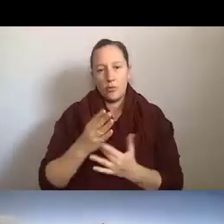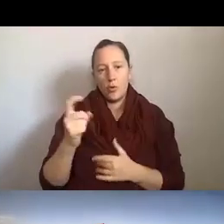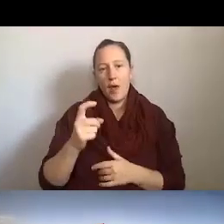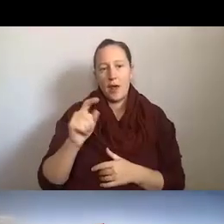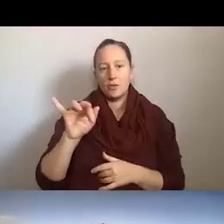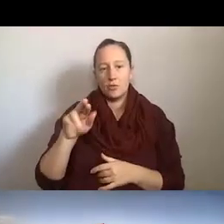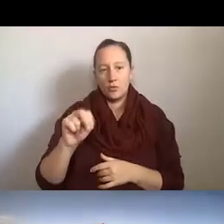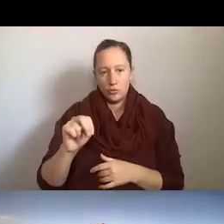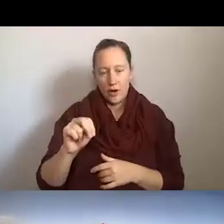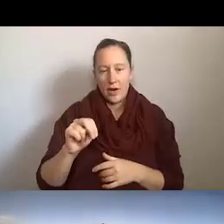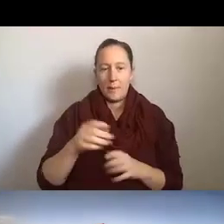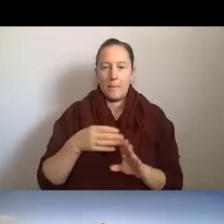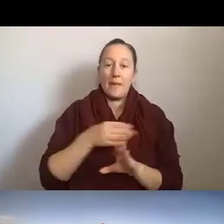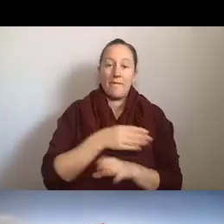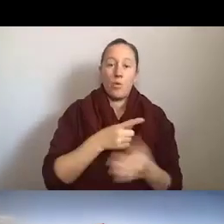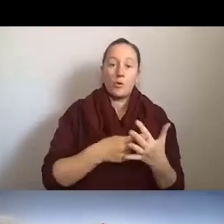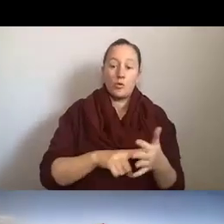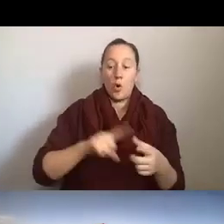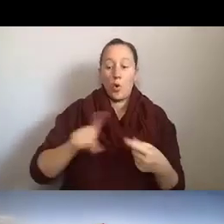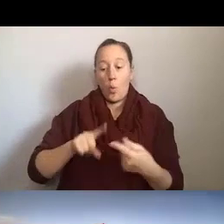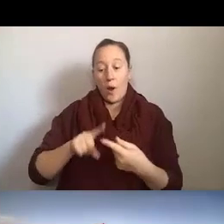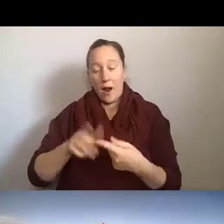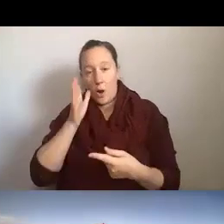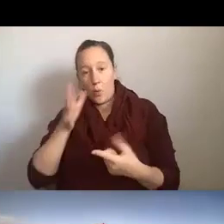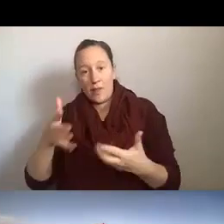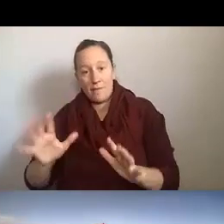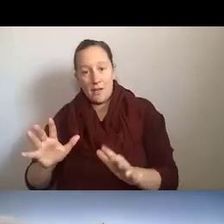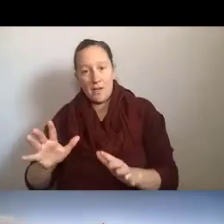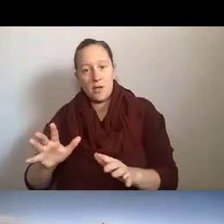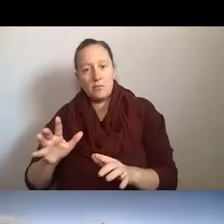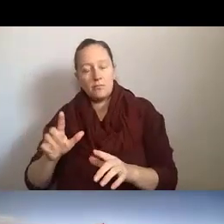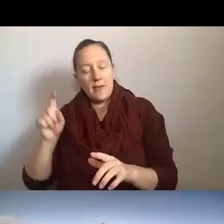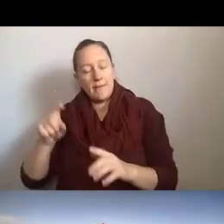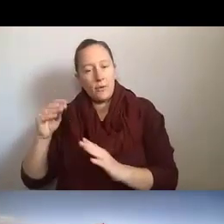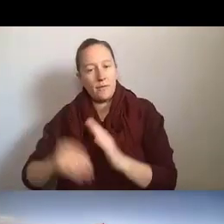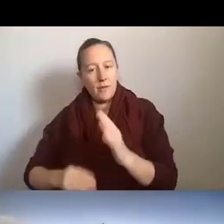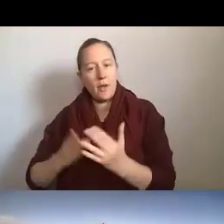and trainees. Next.